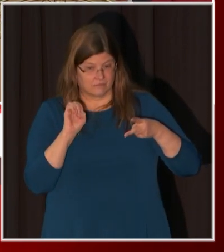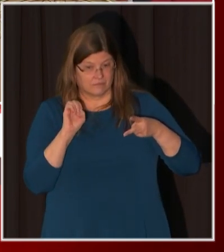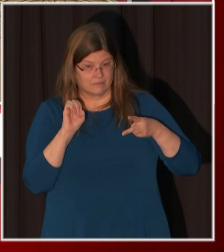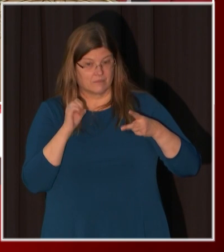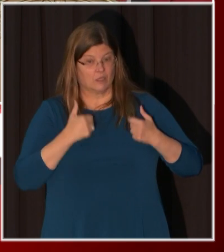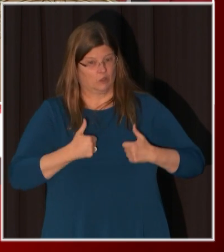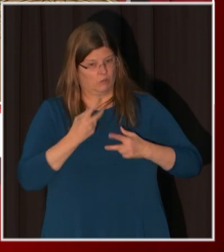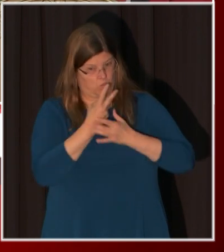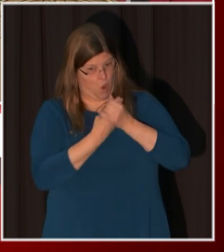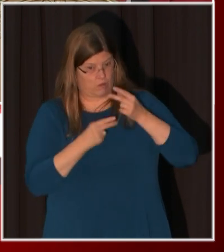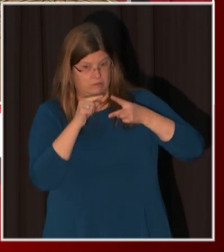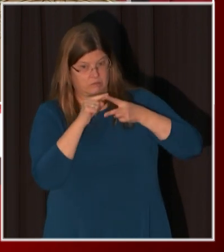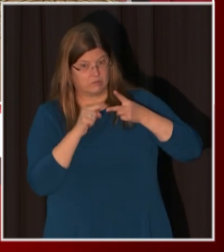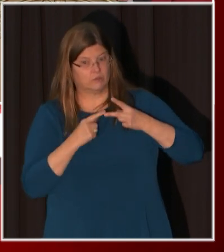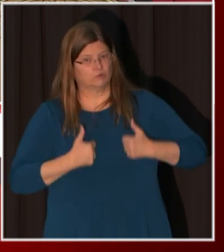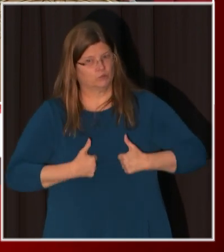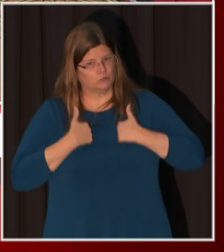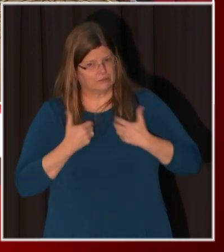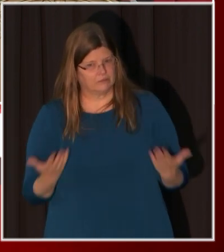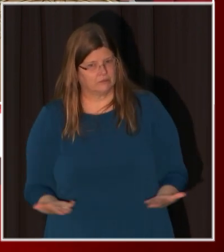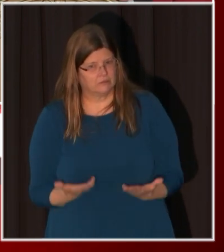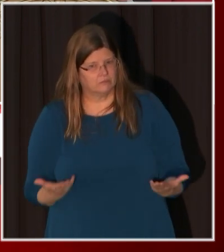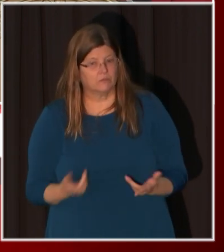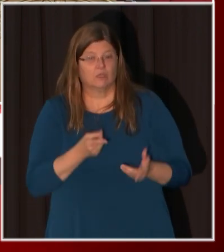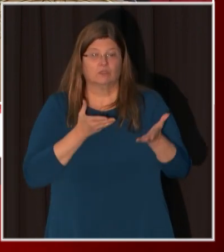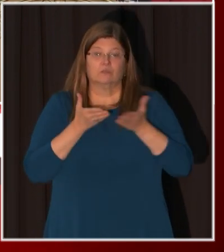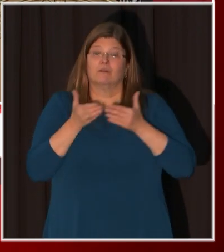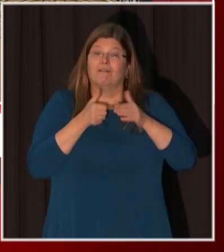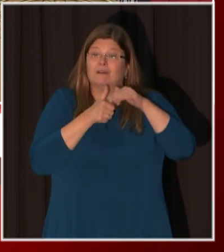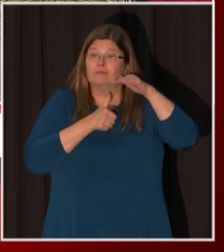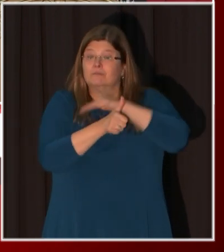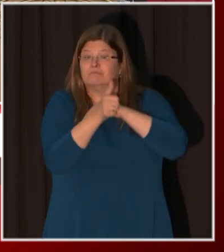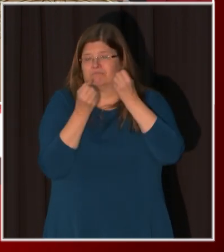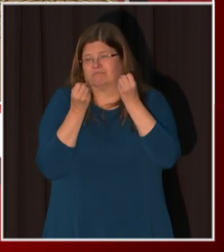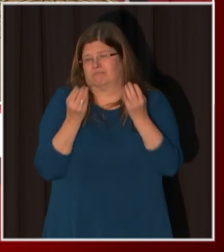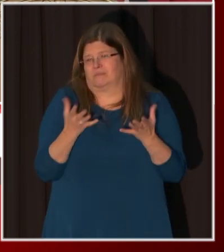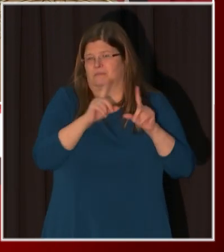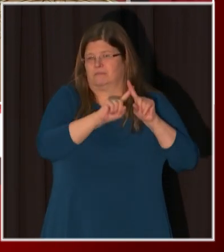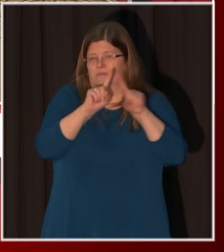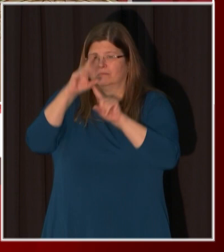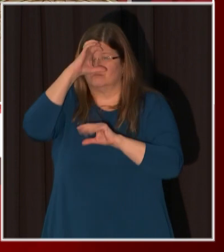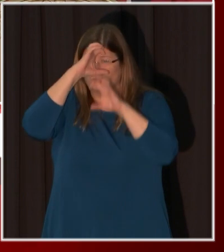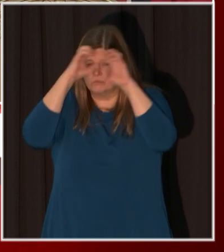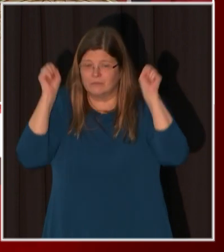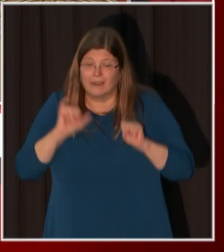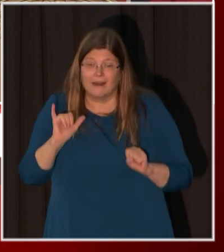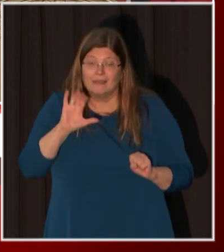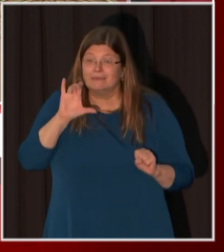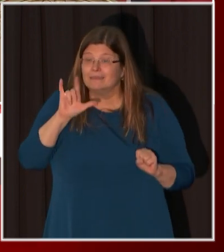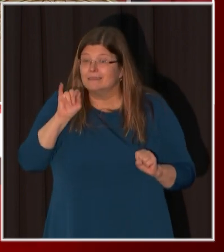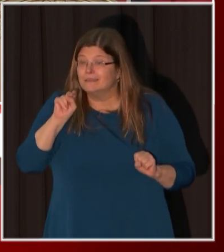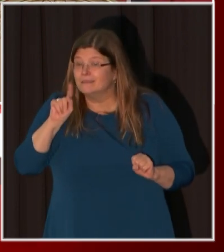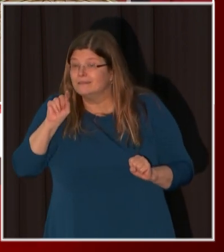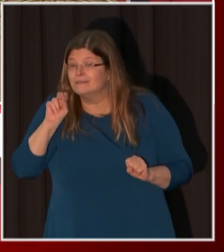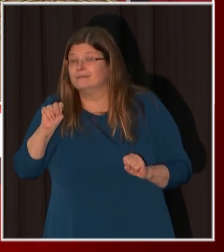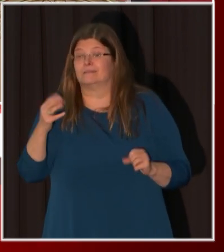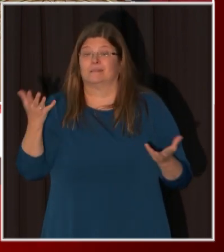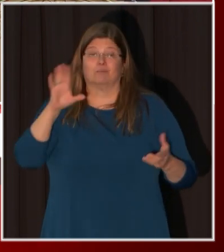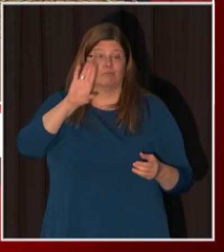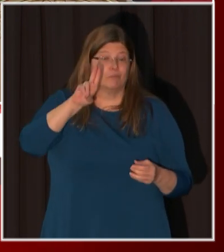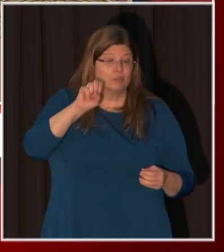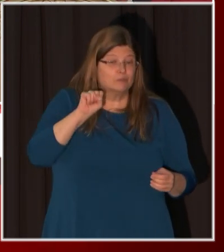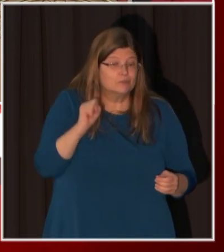served several U.S. presidents, including positions in the Clinton, Bush, and Obama